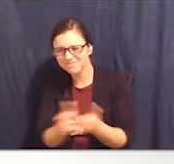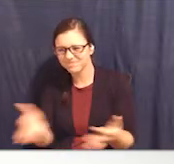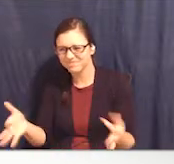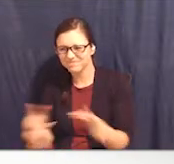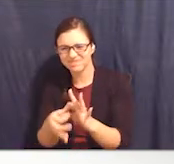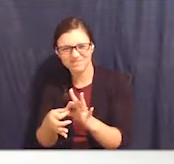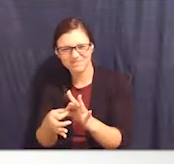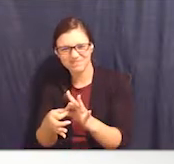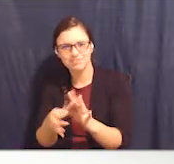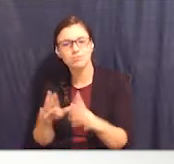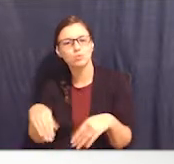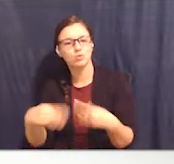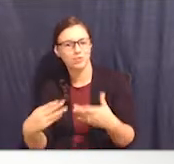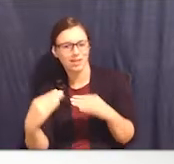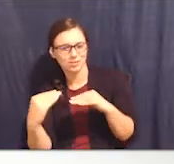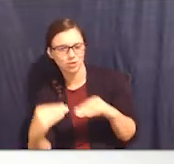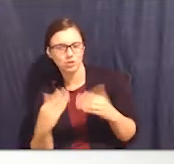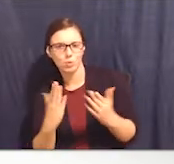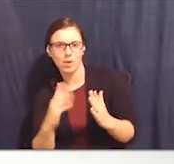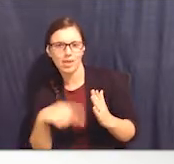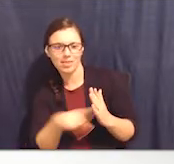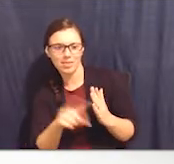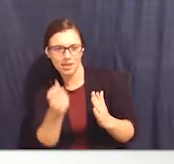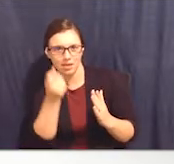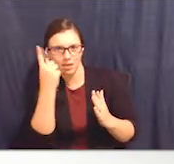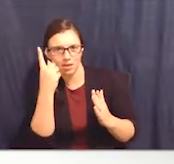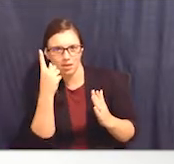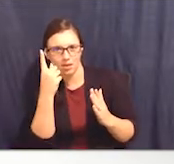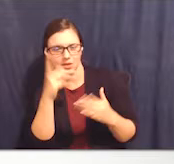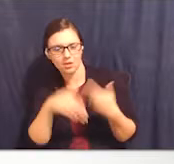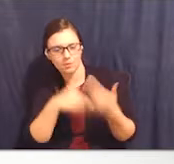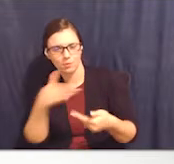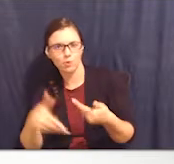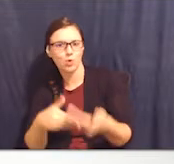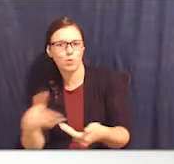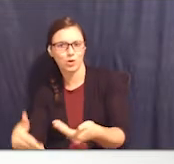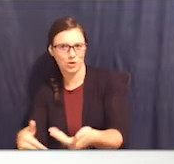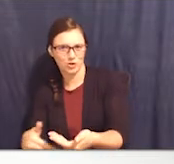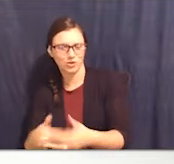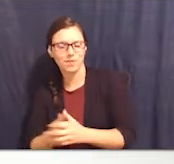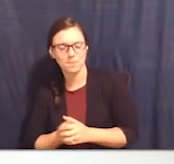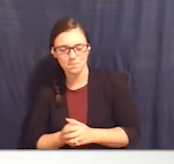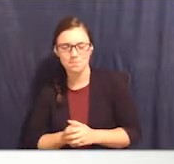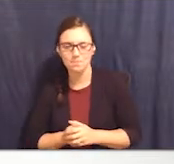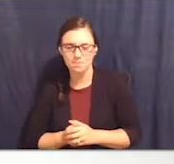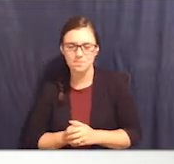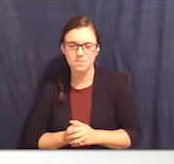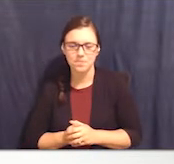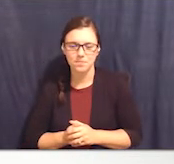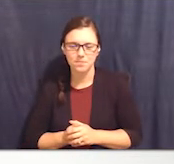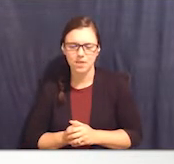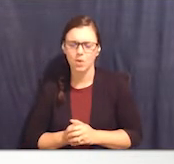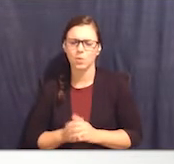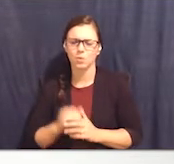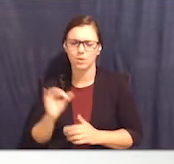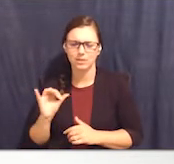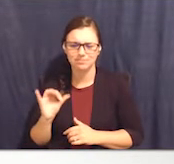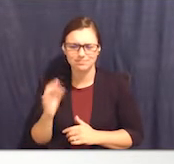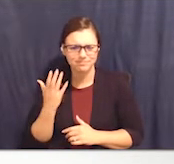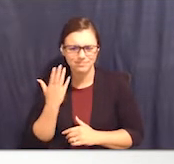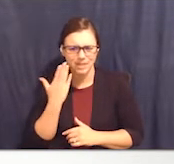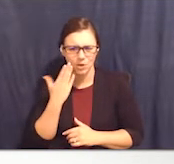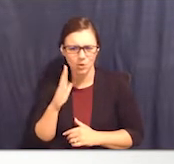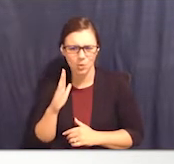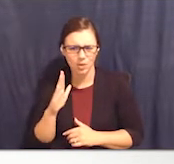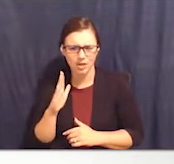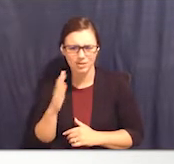for Florida Post-Secondary Comprehensive Transition Programs. Yes, ma'am. How do we go about getting